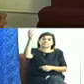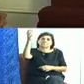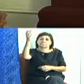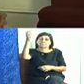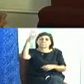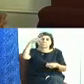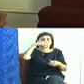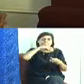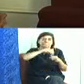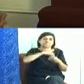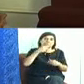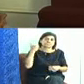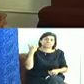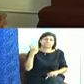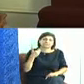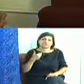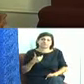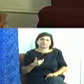in me.